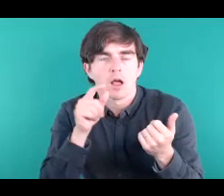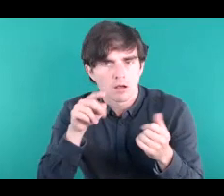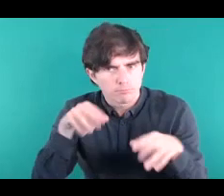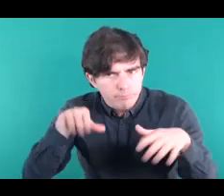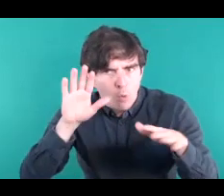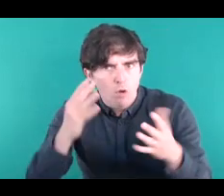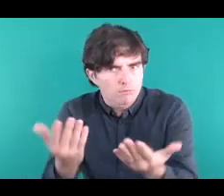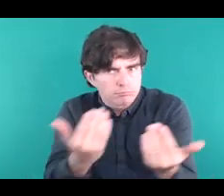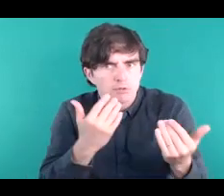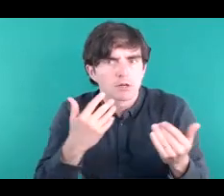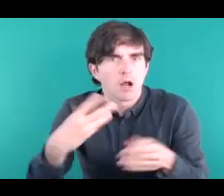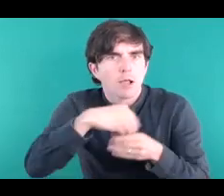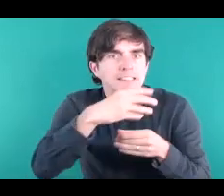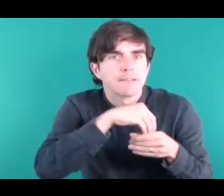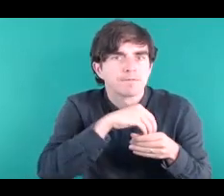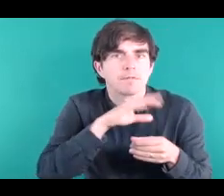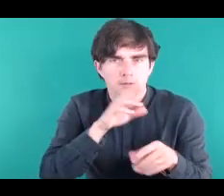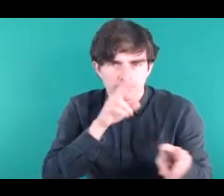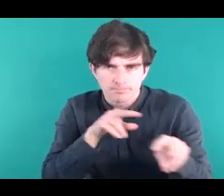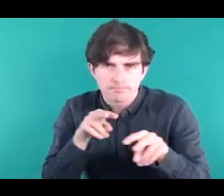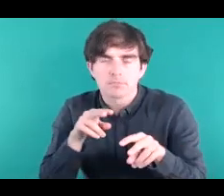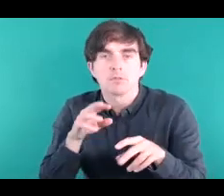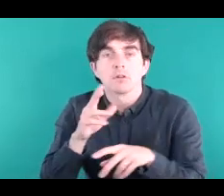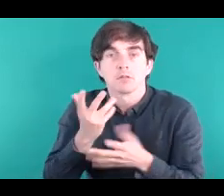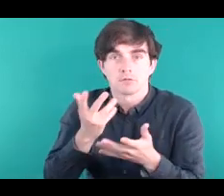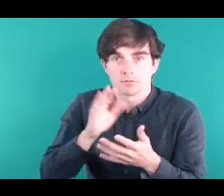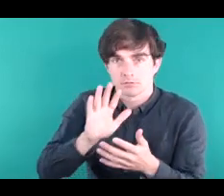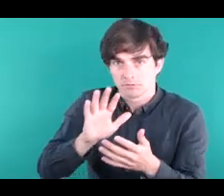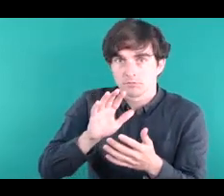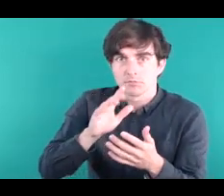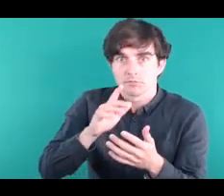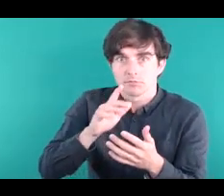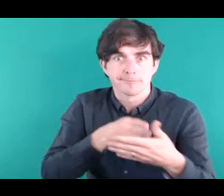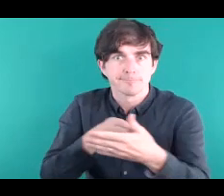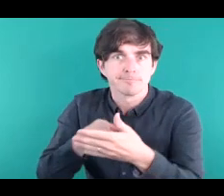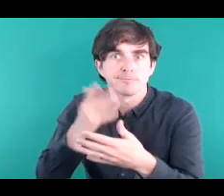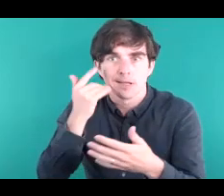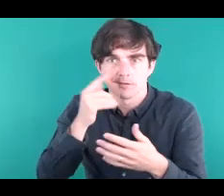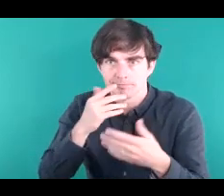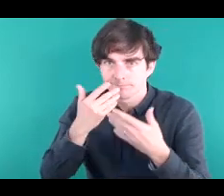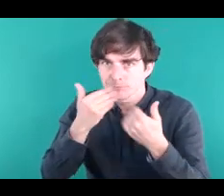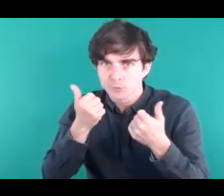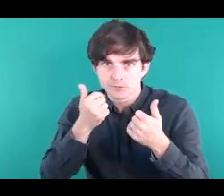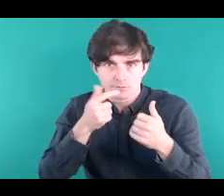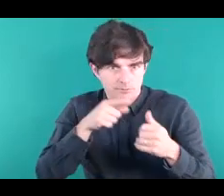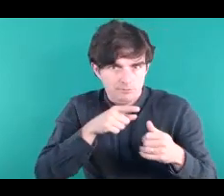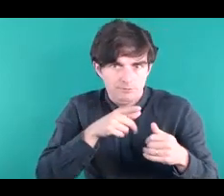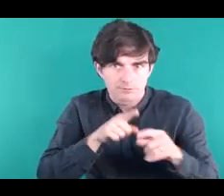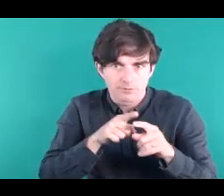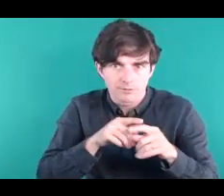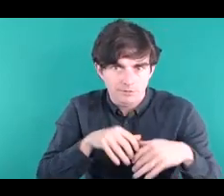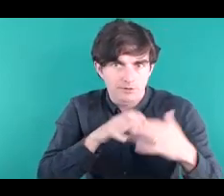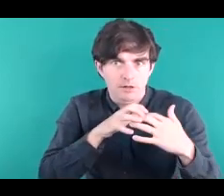income households. There were other exclusion errors. So we've worked with them to provide